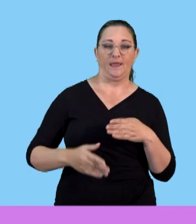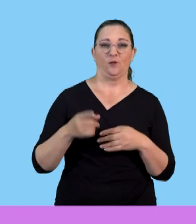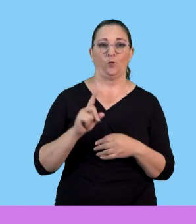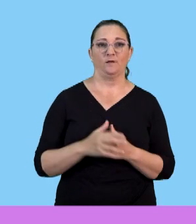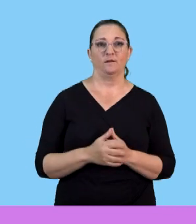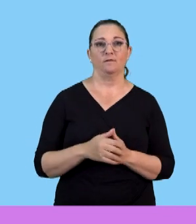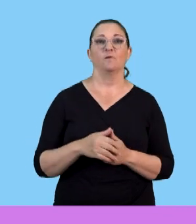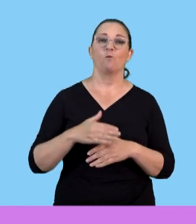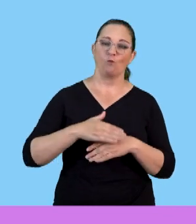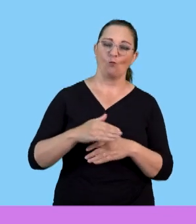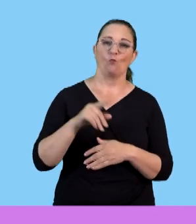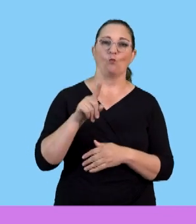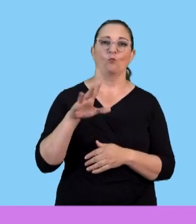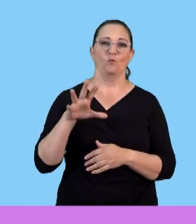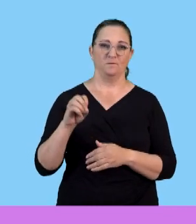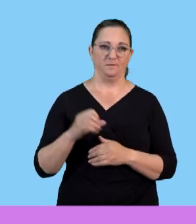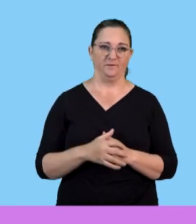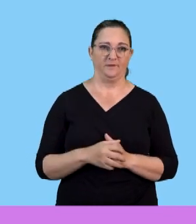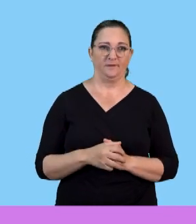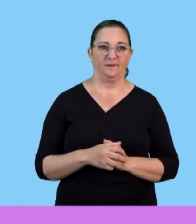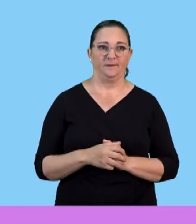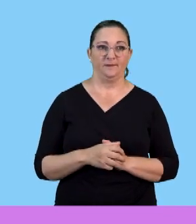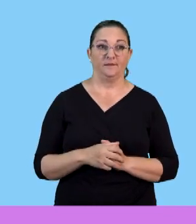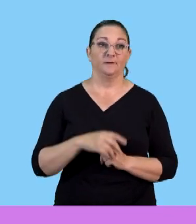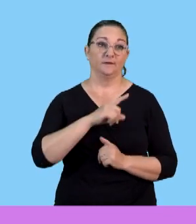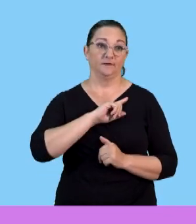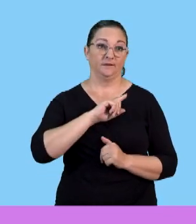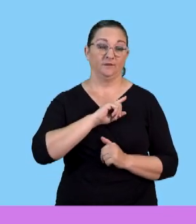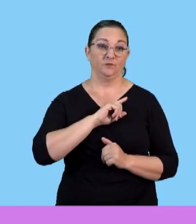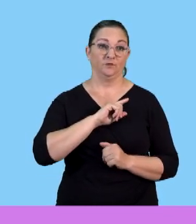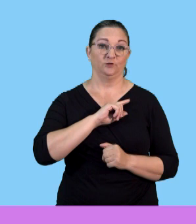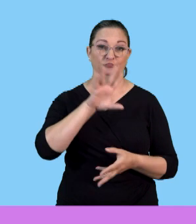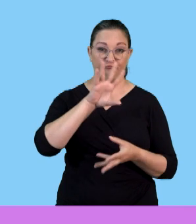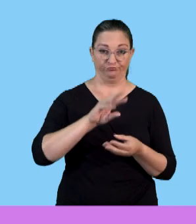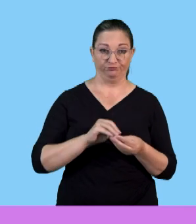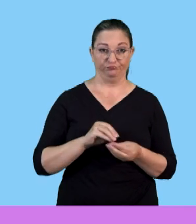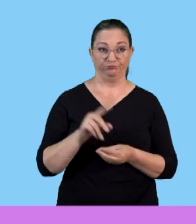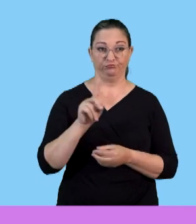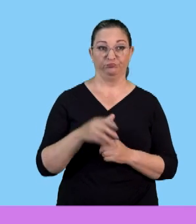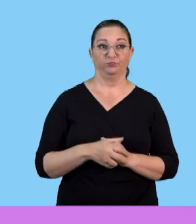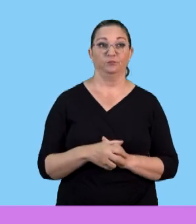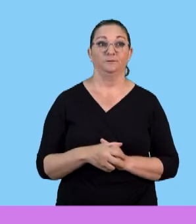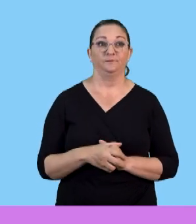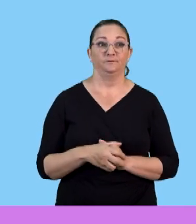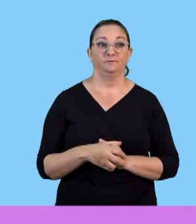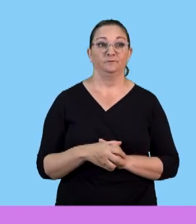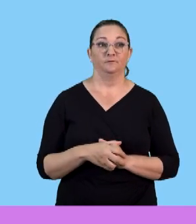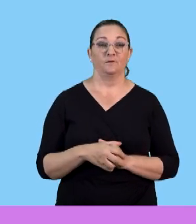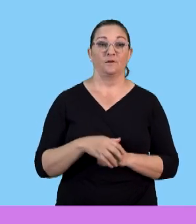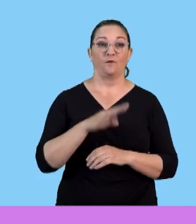with another 150. So that will give us